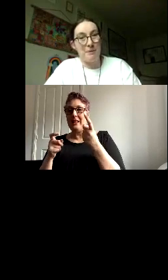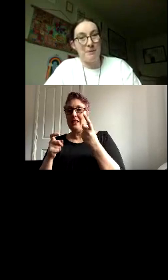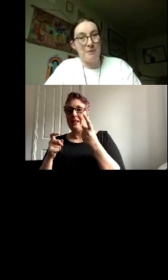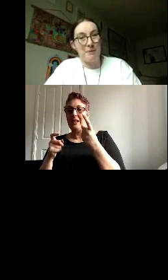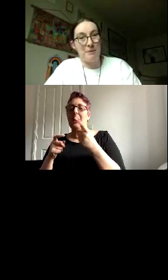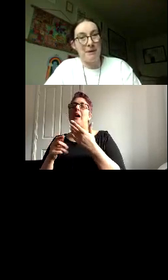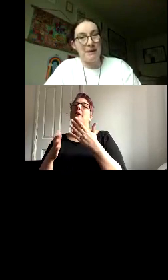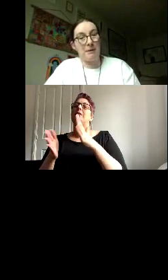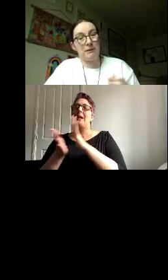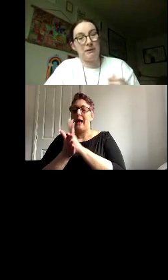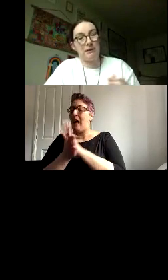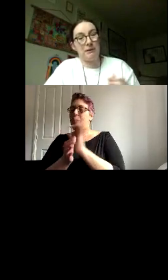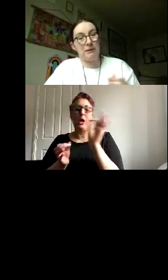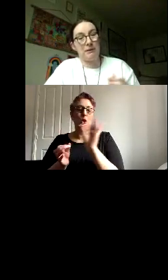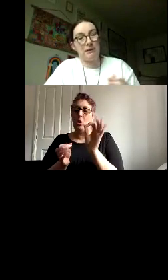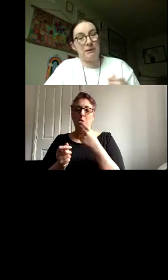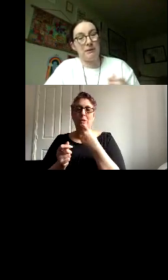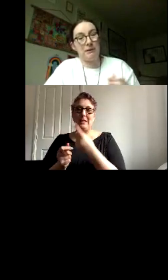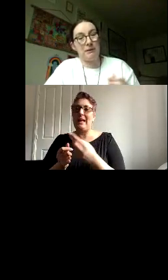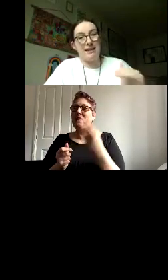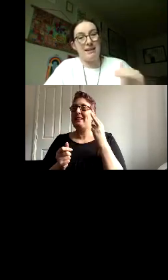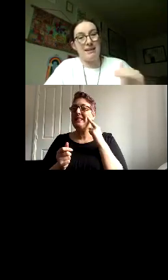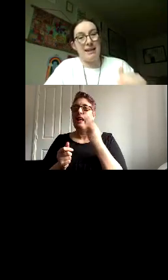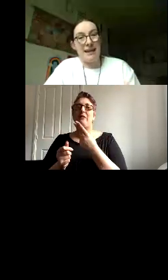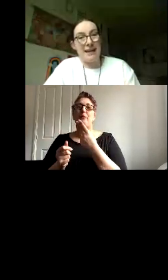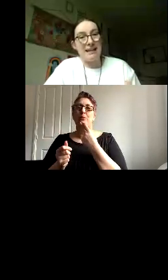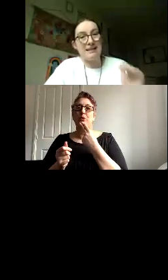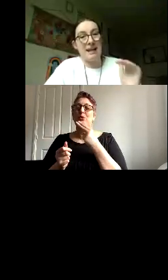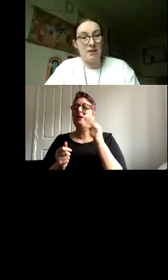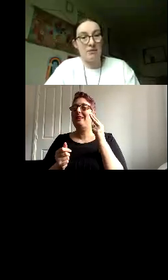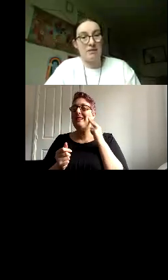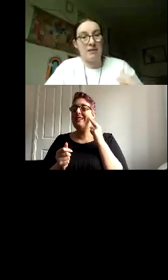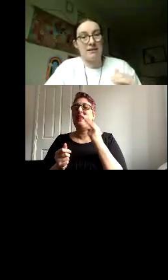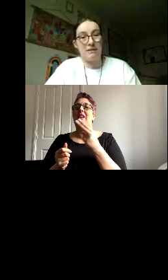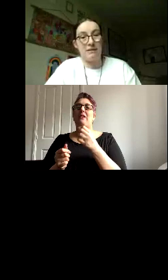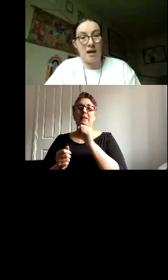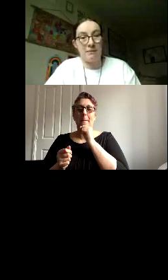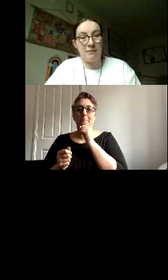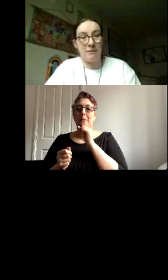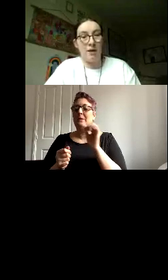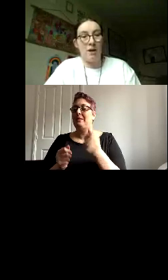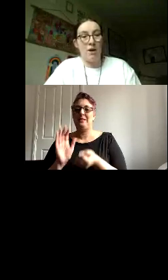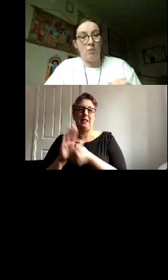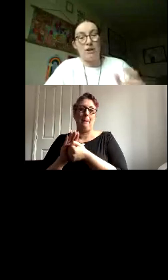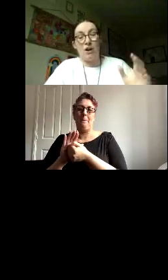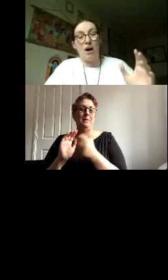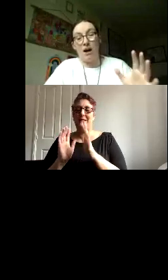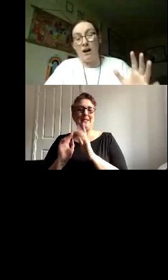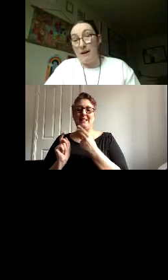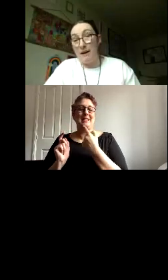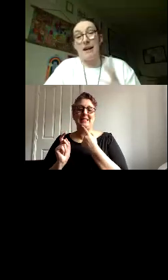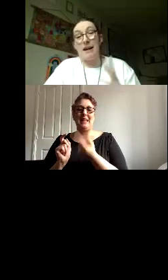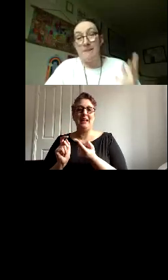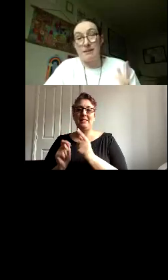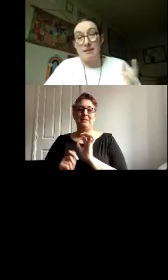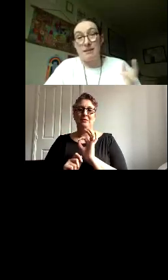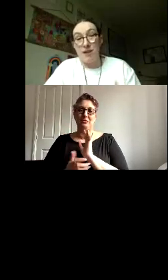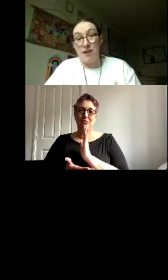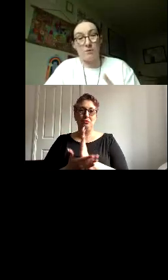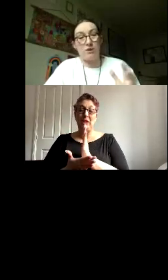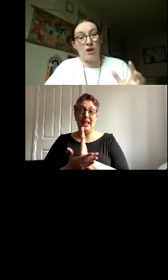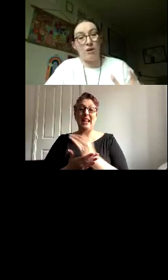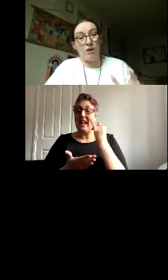no people the answers D and E, deaf and deaf and dumb, which are very